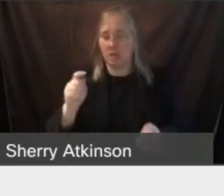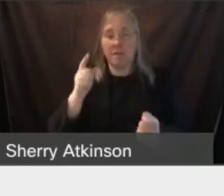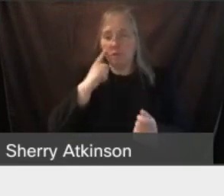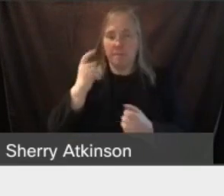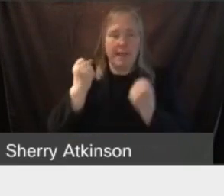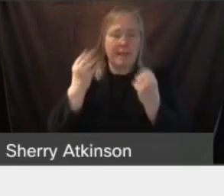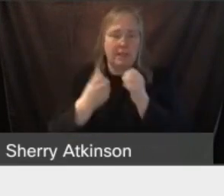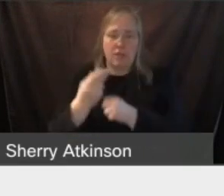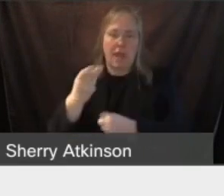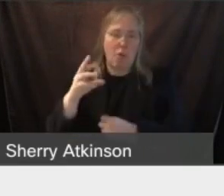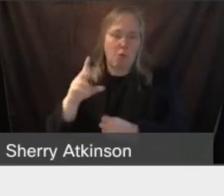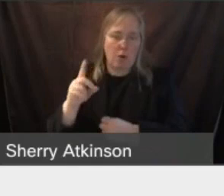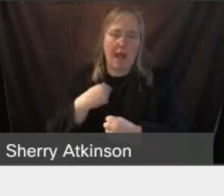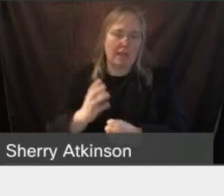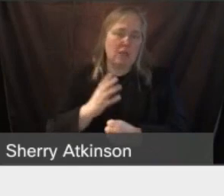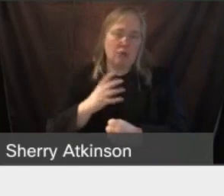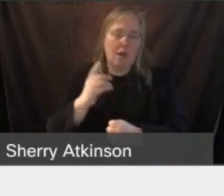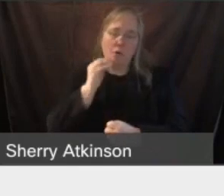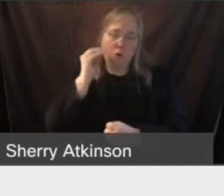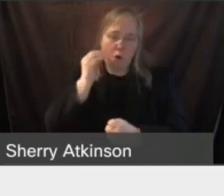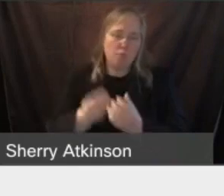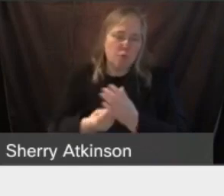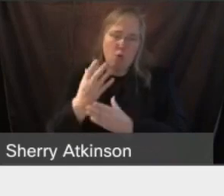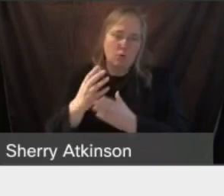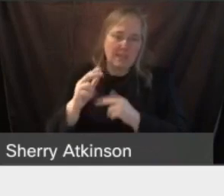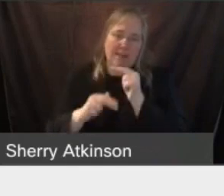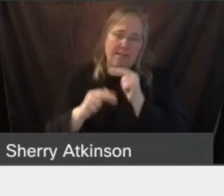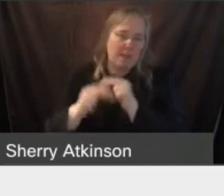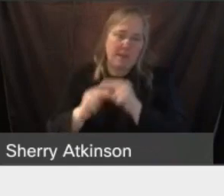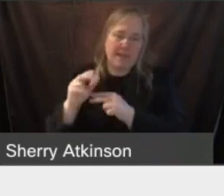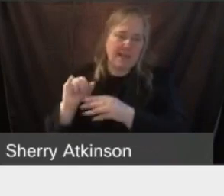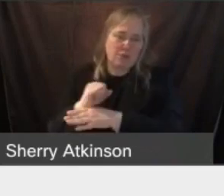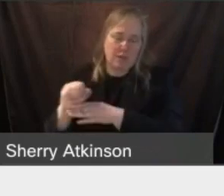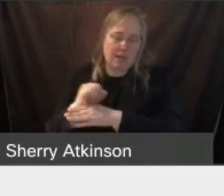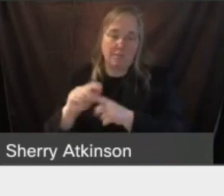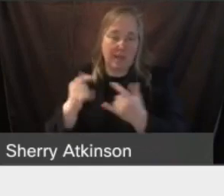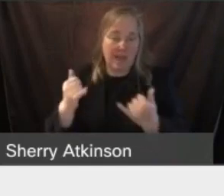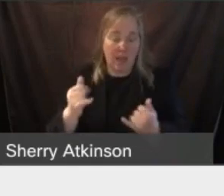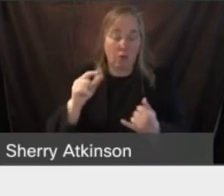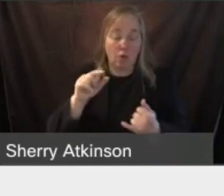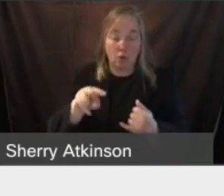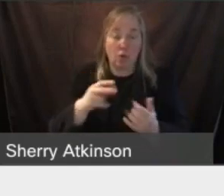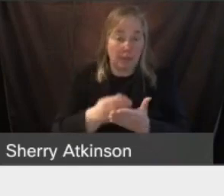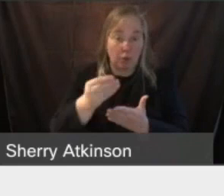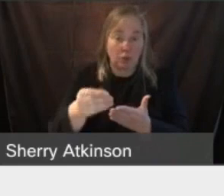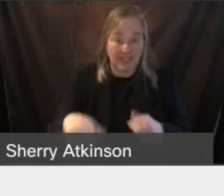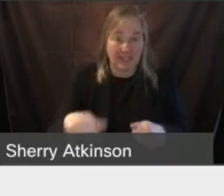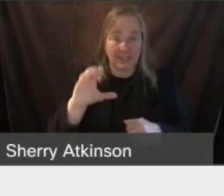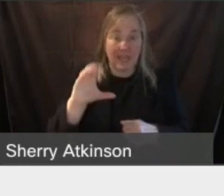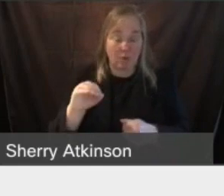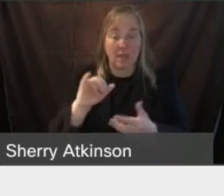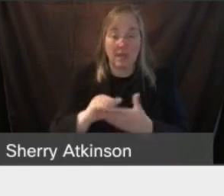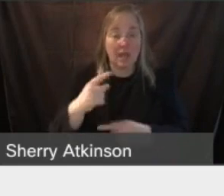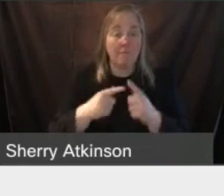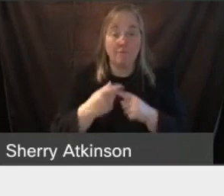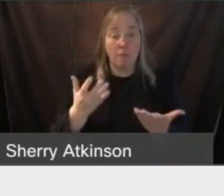luxury of basically a homegrown development industry. Now, when you look at the purchases in this county, they're coming from big